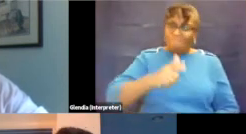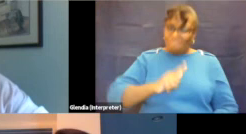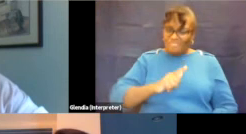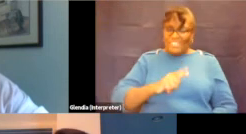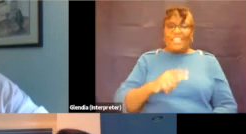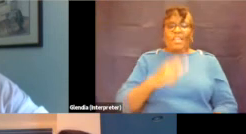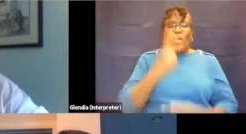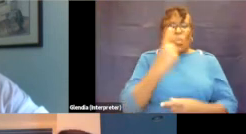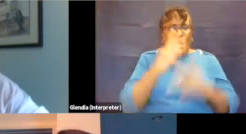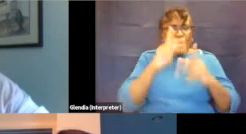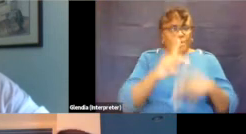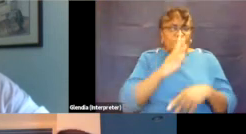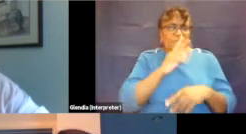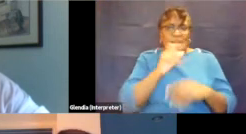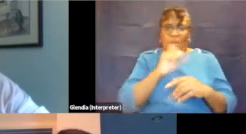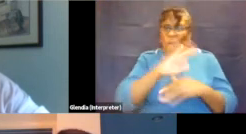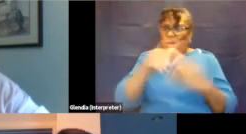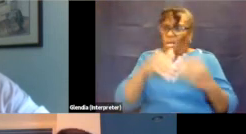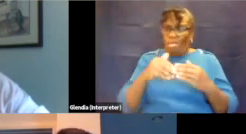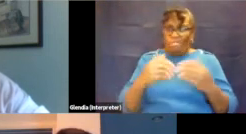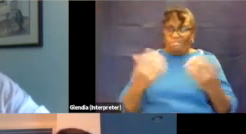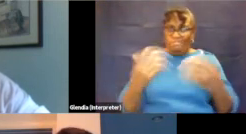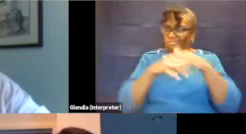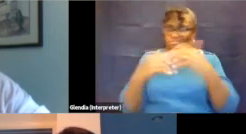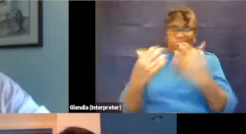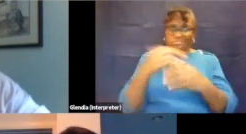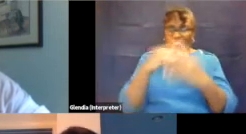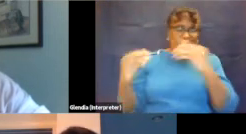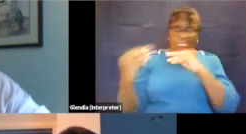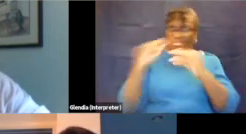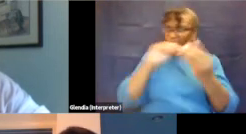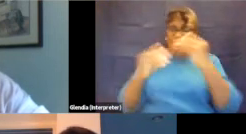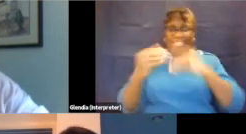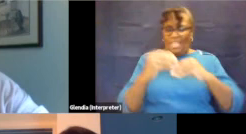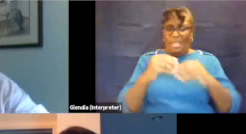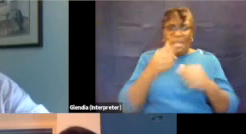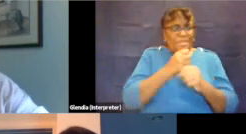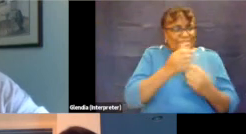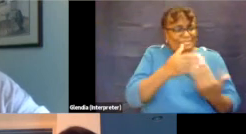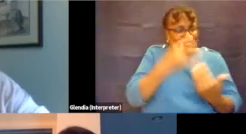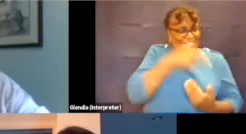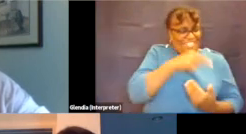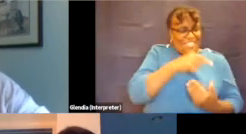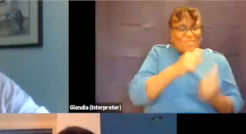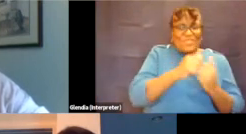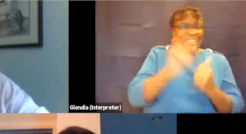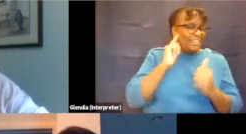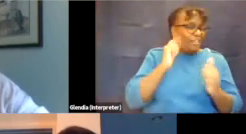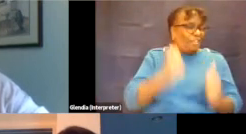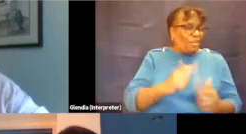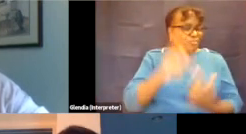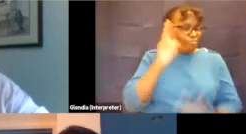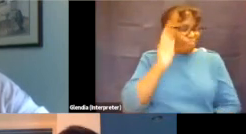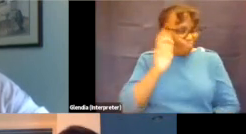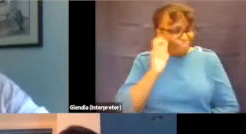at a time, which makes it a lot easier to hear. Discuss times when you had communication breakdowns. Was it in